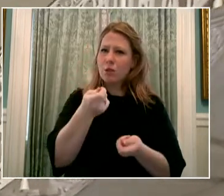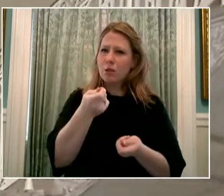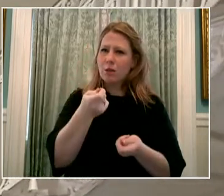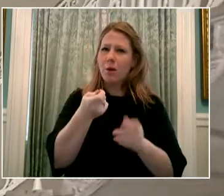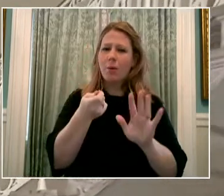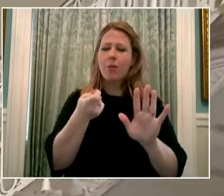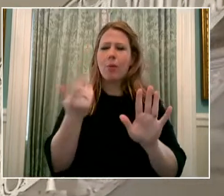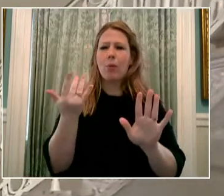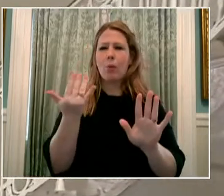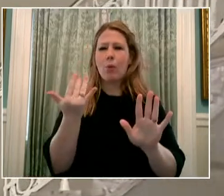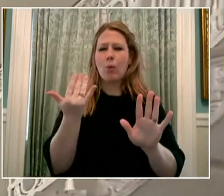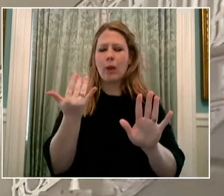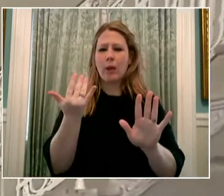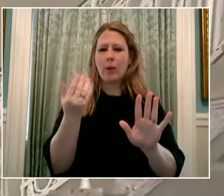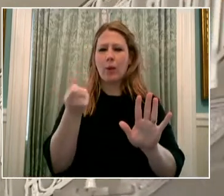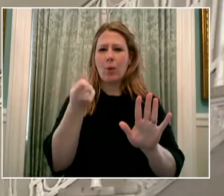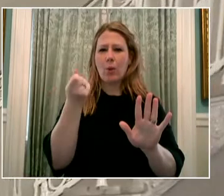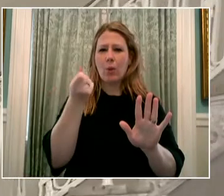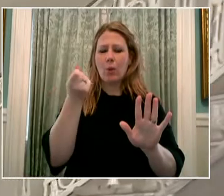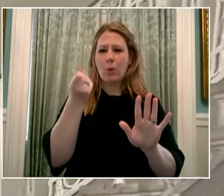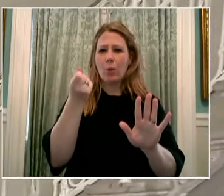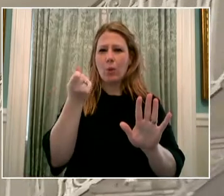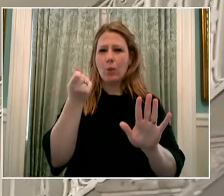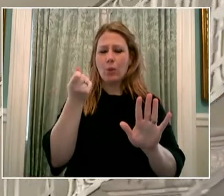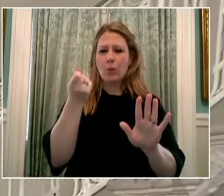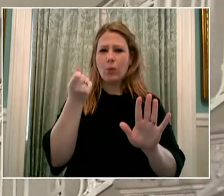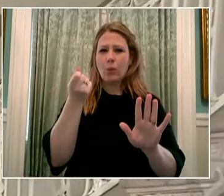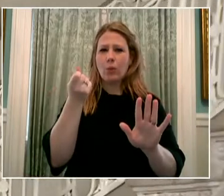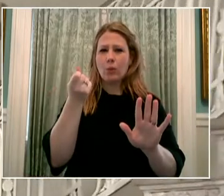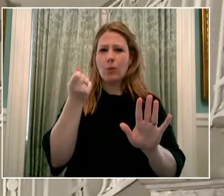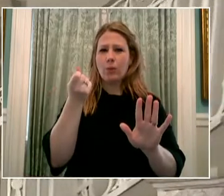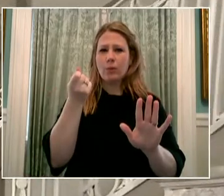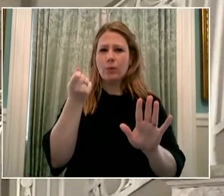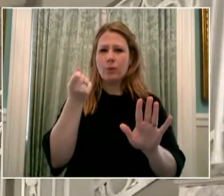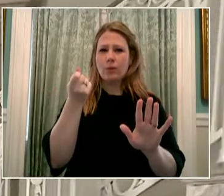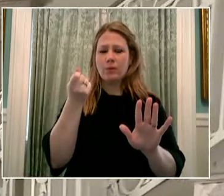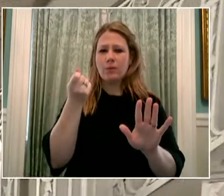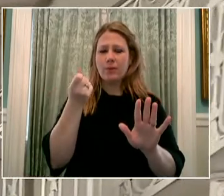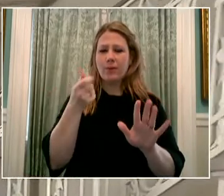until they're allowed to go outside.